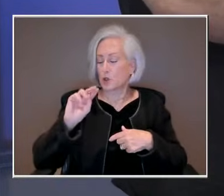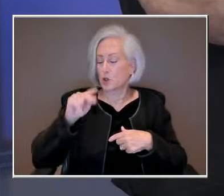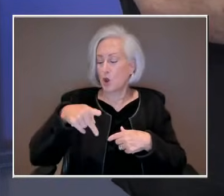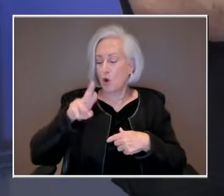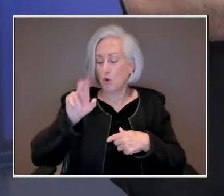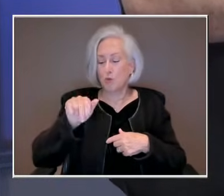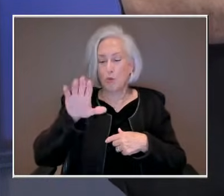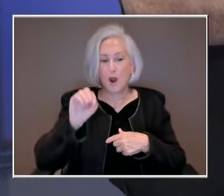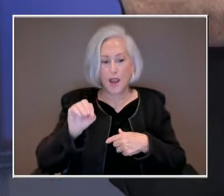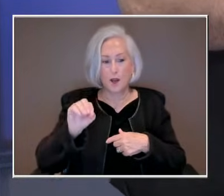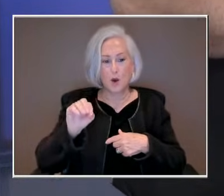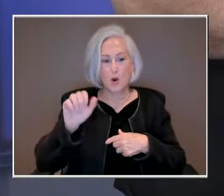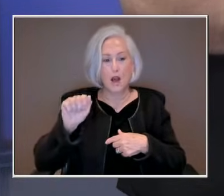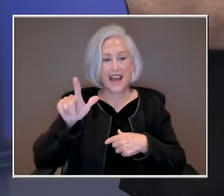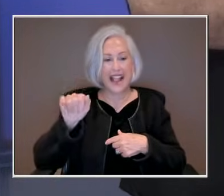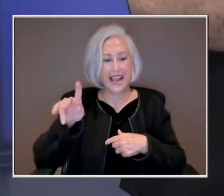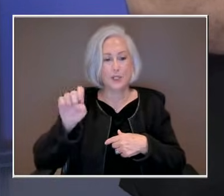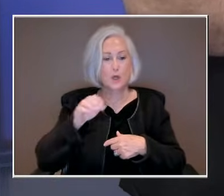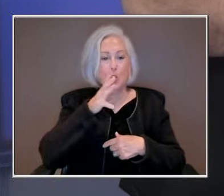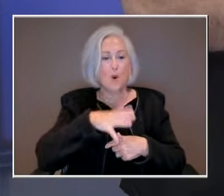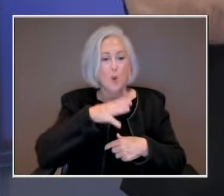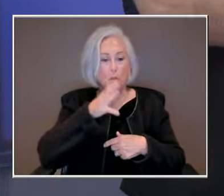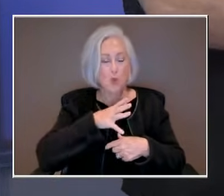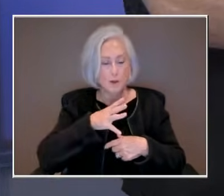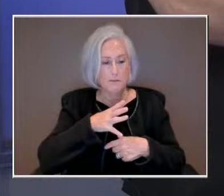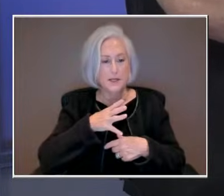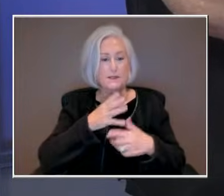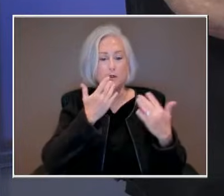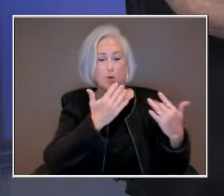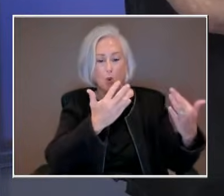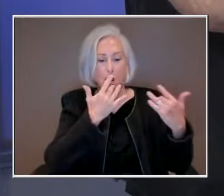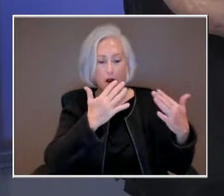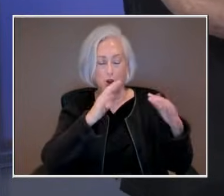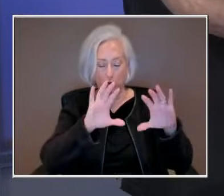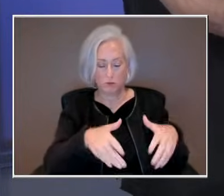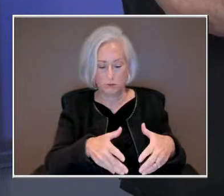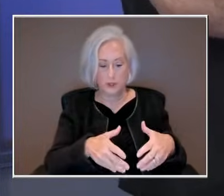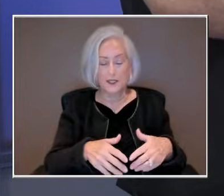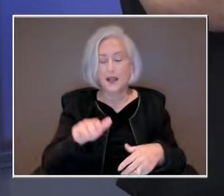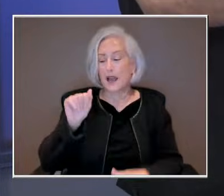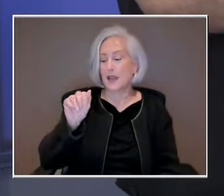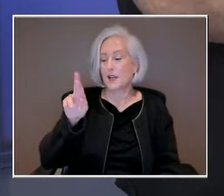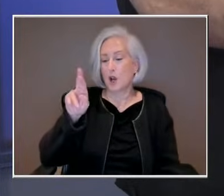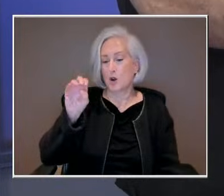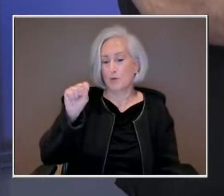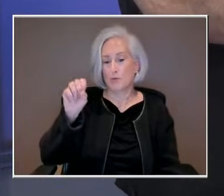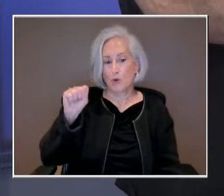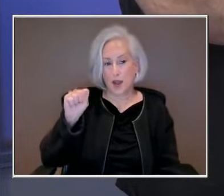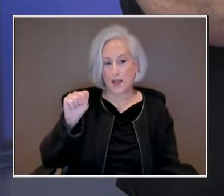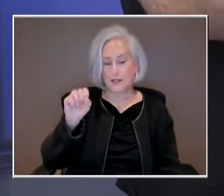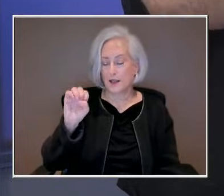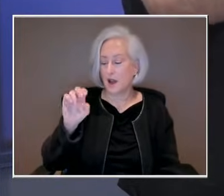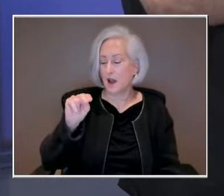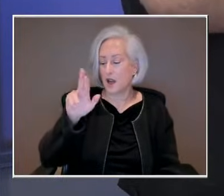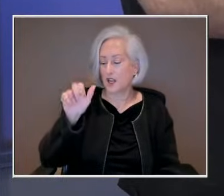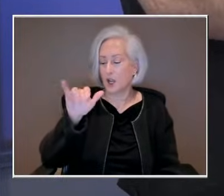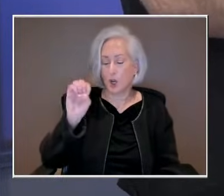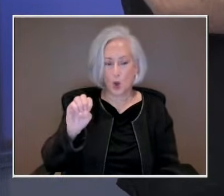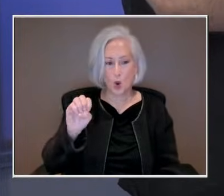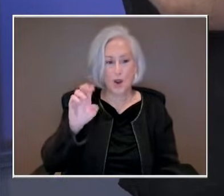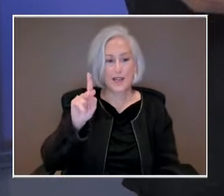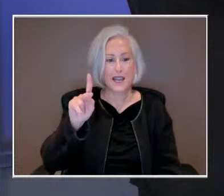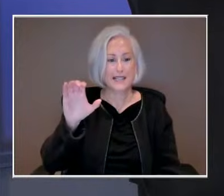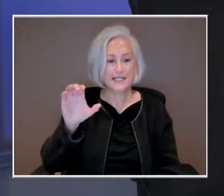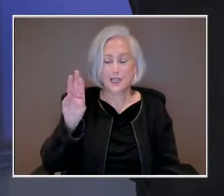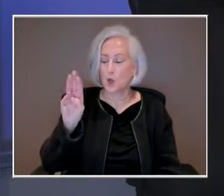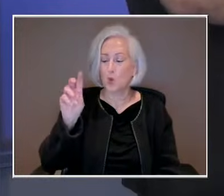choir. We also have a brass group, Encore KC Brass, Encore KC Woodwinds, Encore